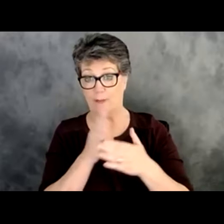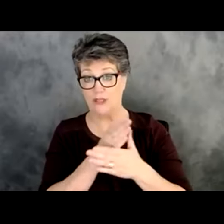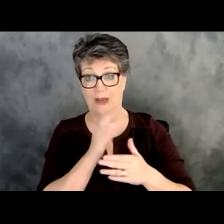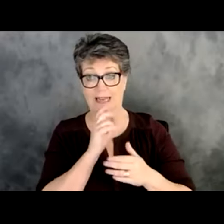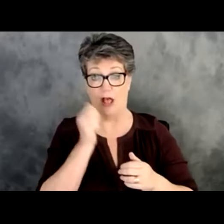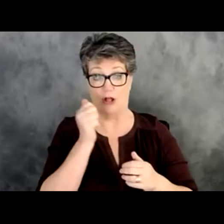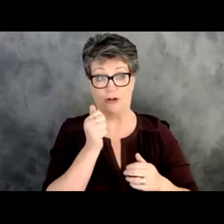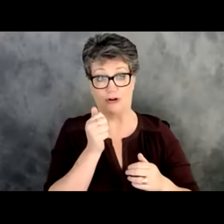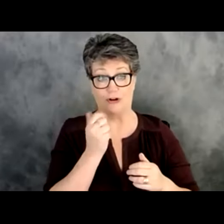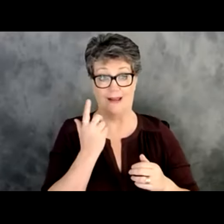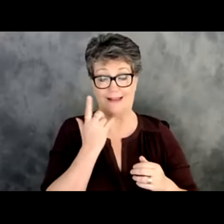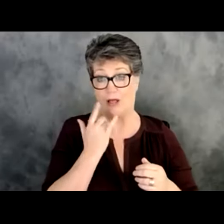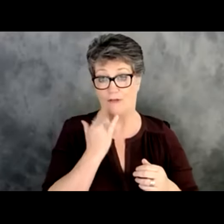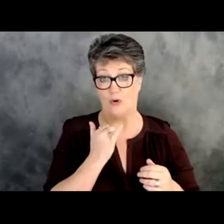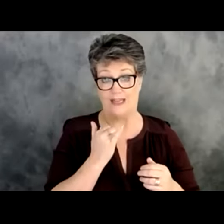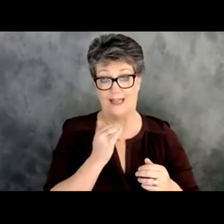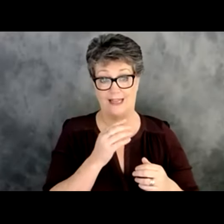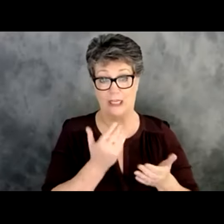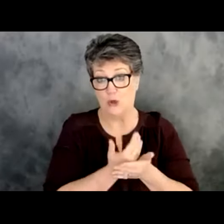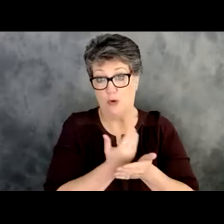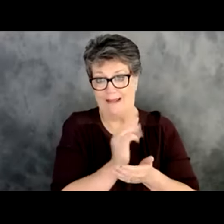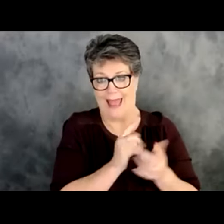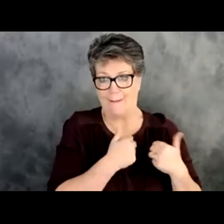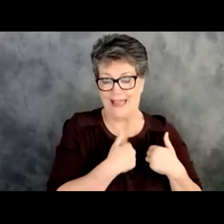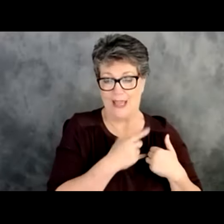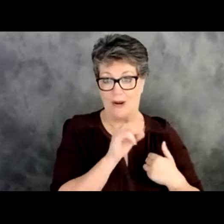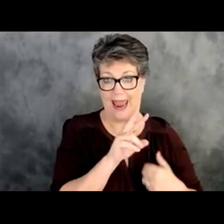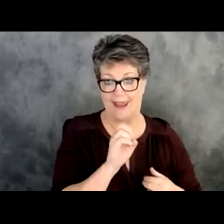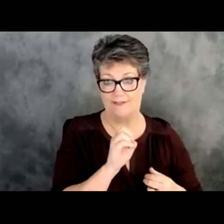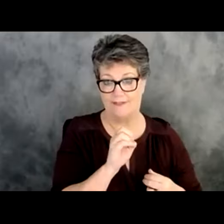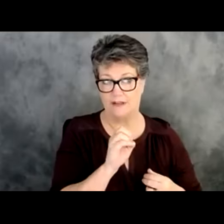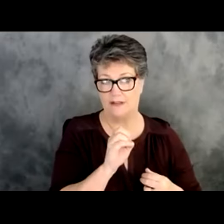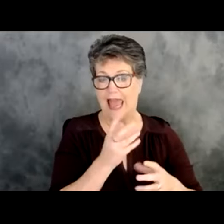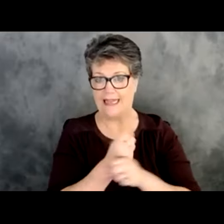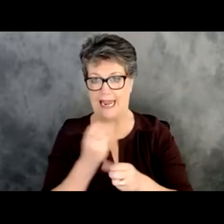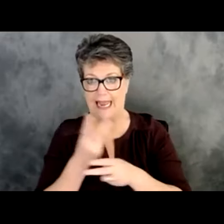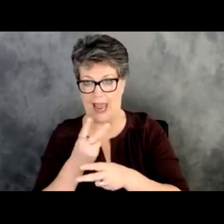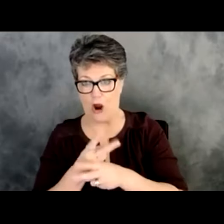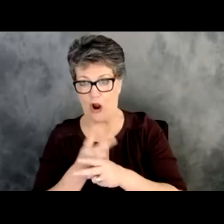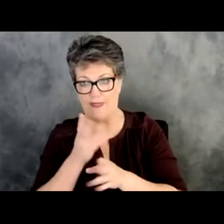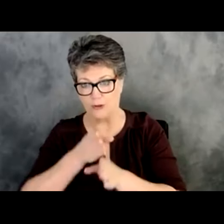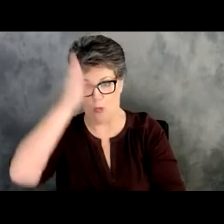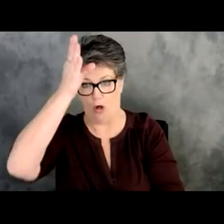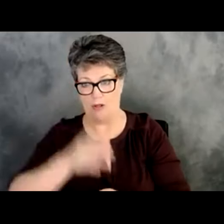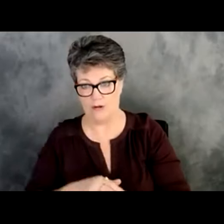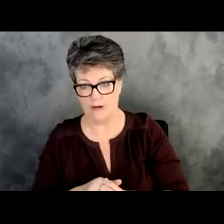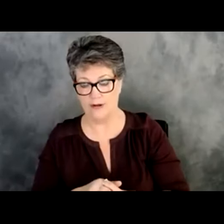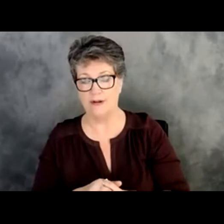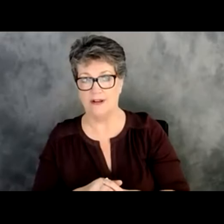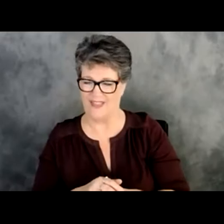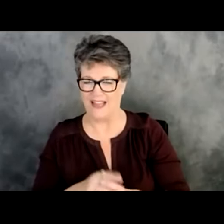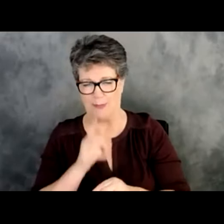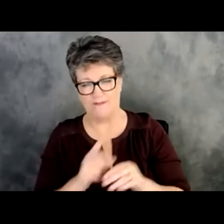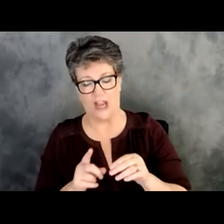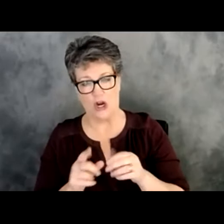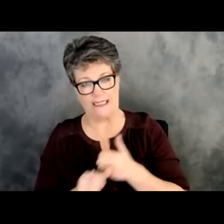native or California, you know, newbie like me to actually getting care. And that can be incredibly detrimental